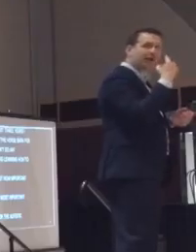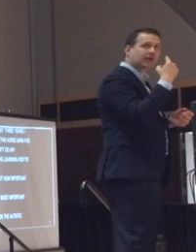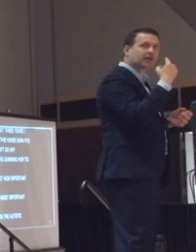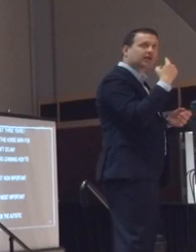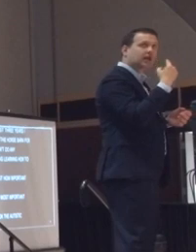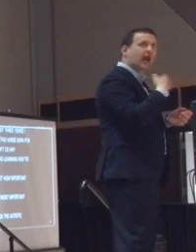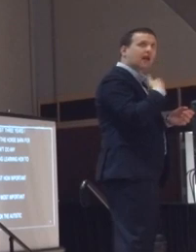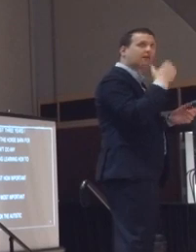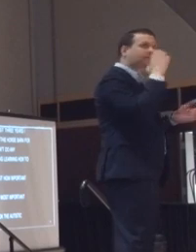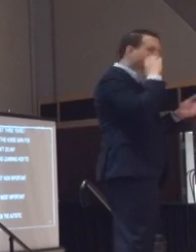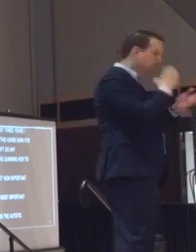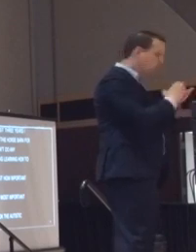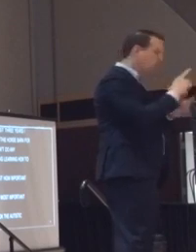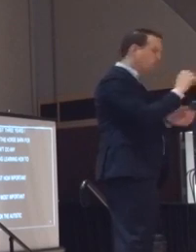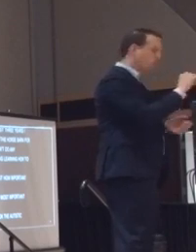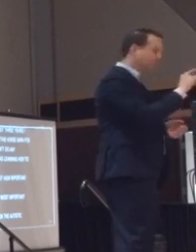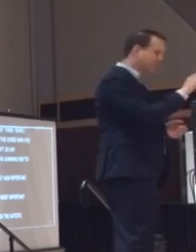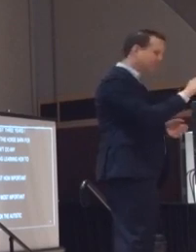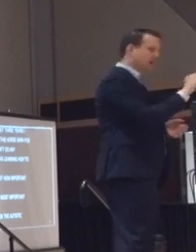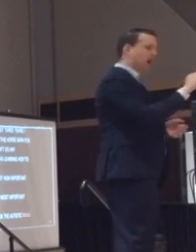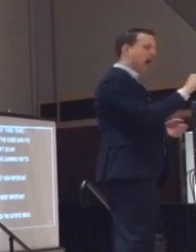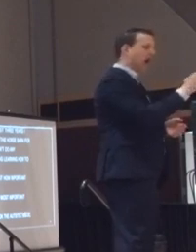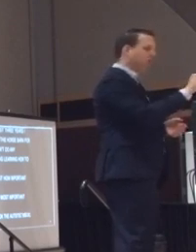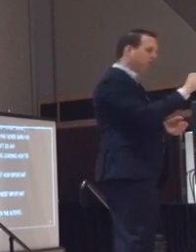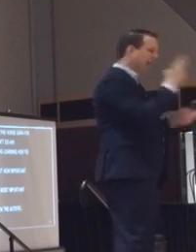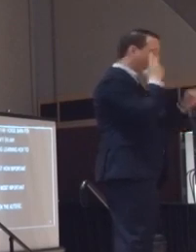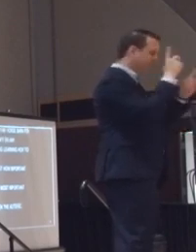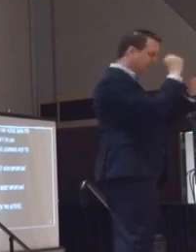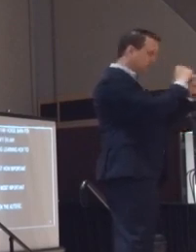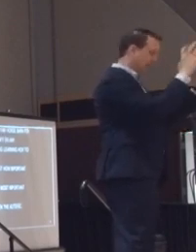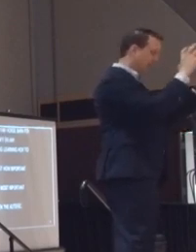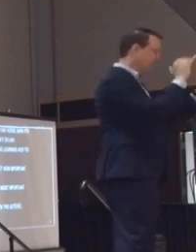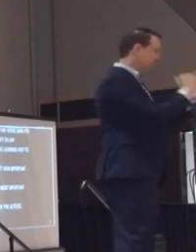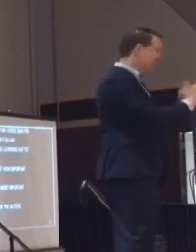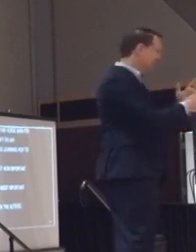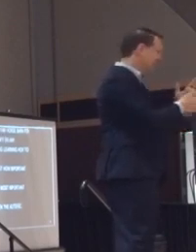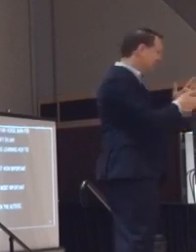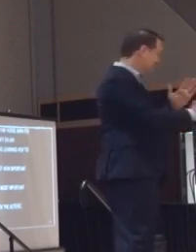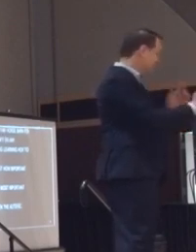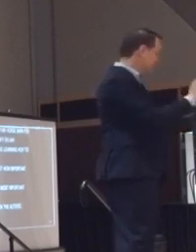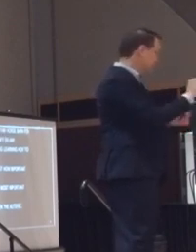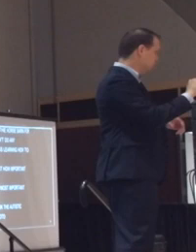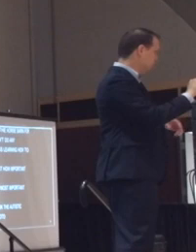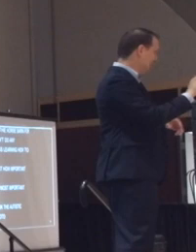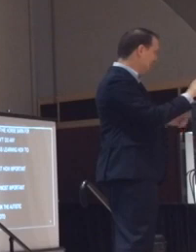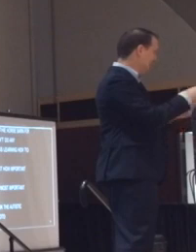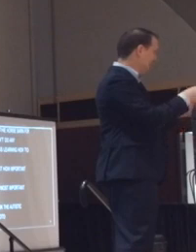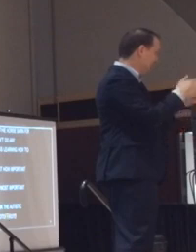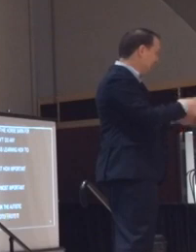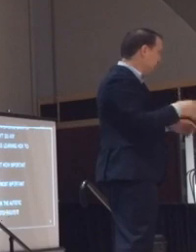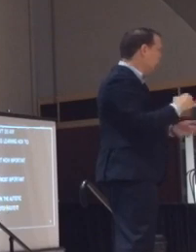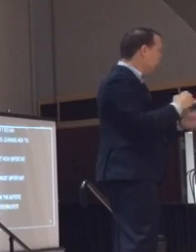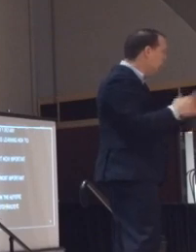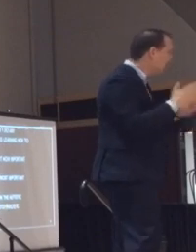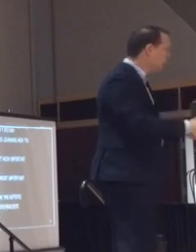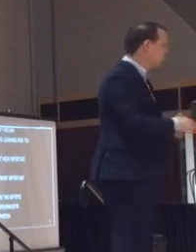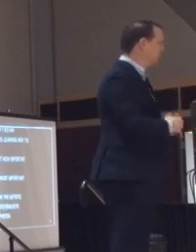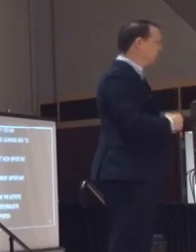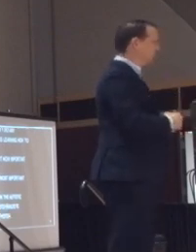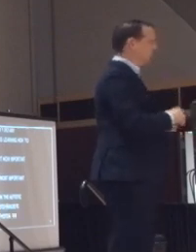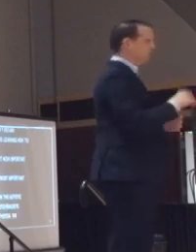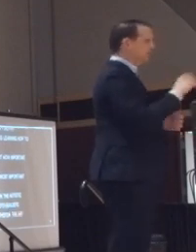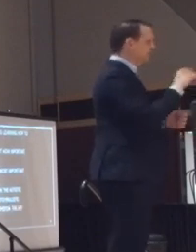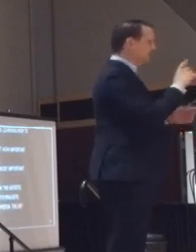am a photorealistic object visualizer. That's the skilled trades kind of person, the art person, industrial